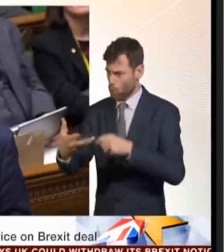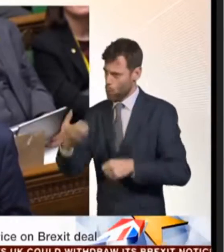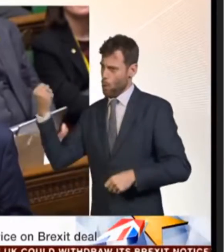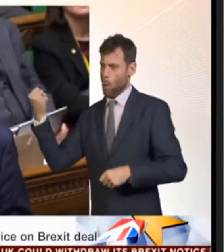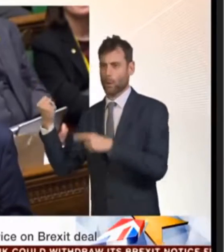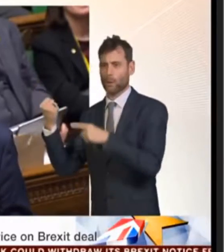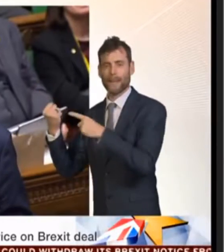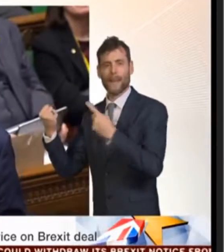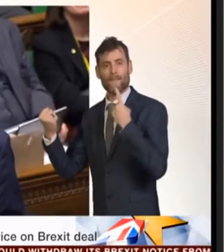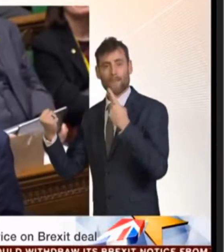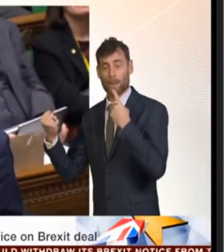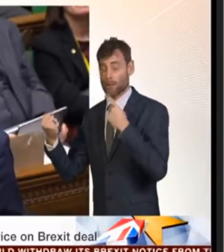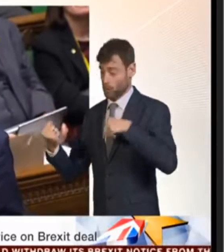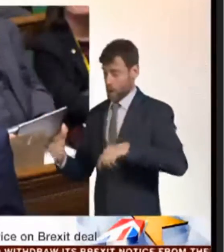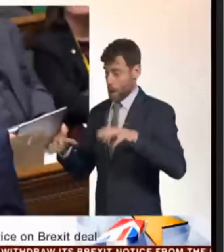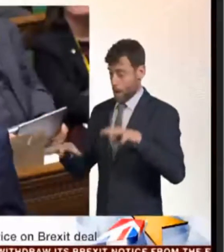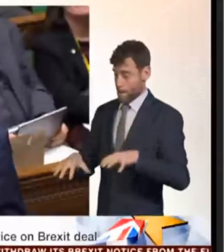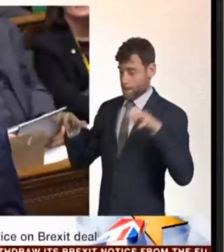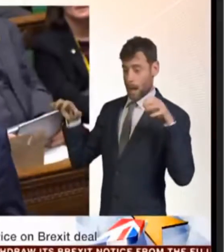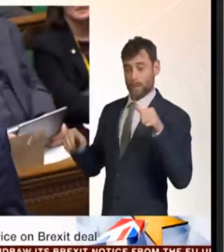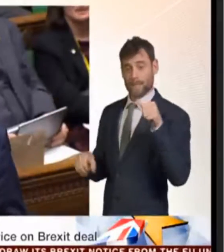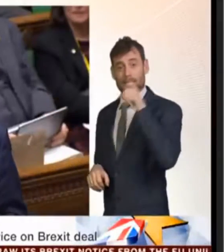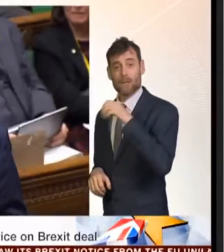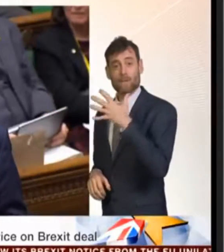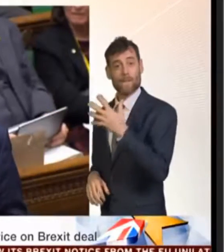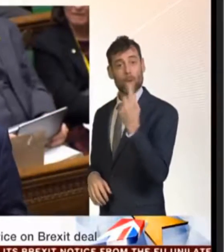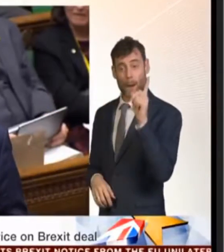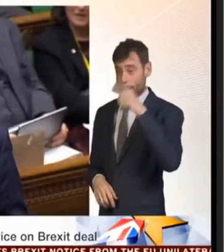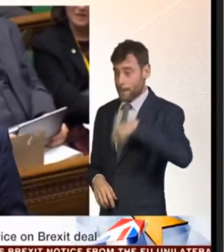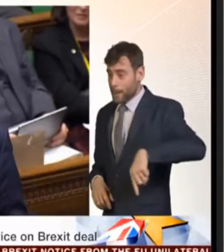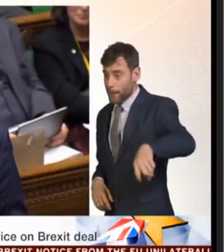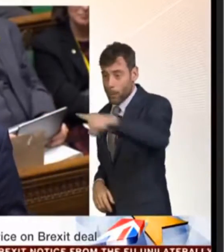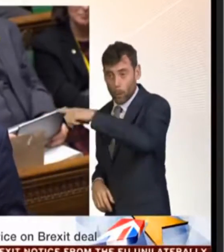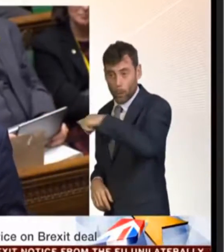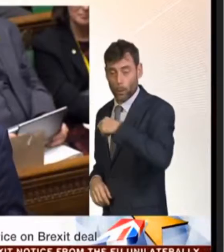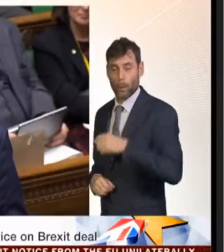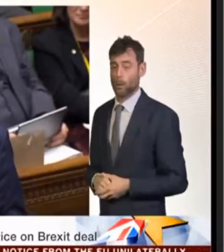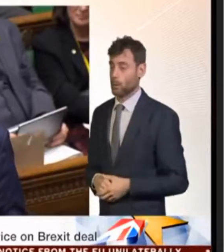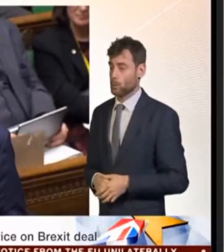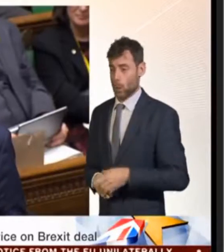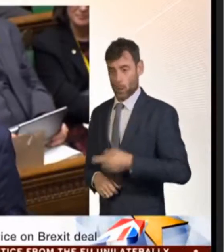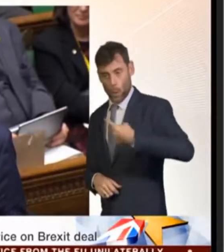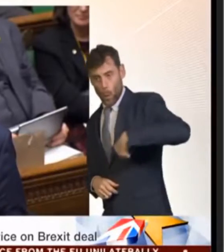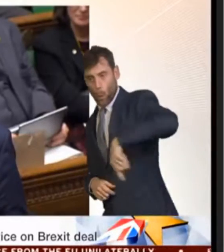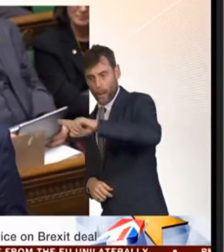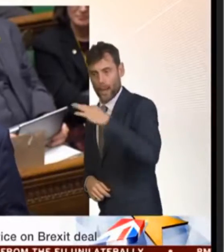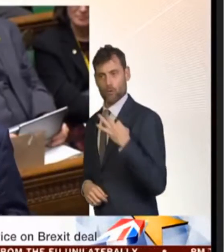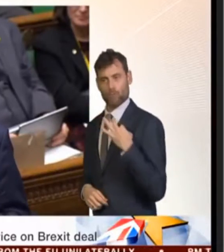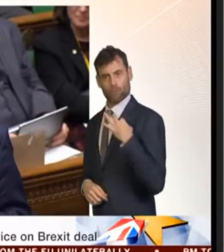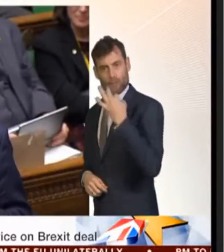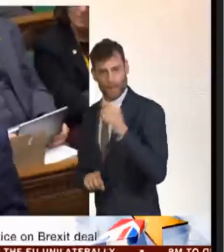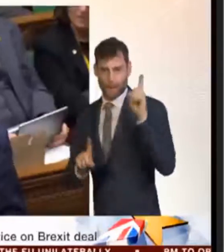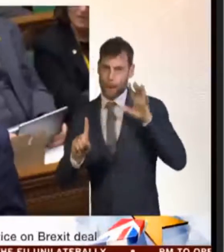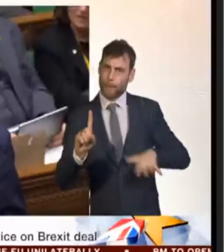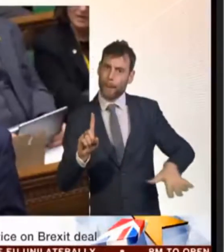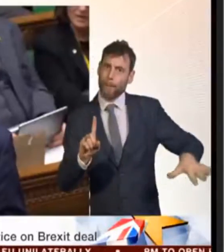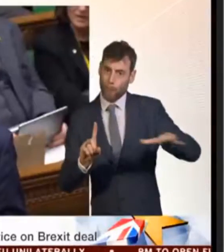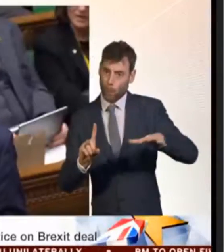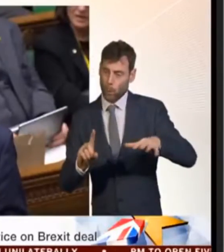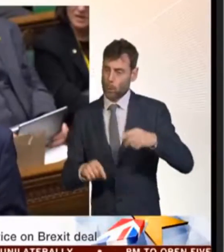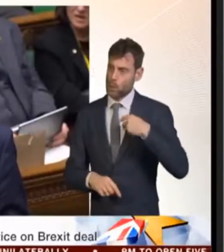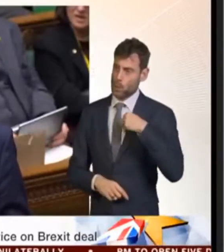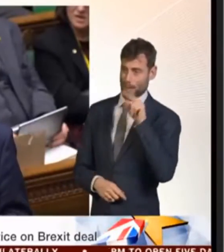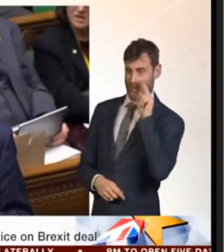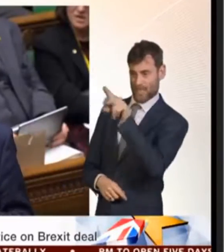650 people, each one of us entrusted to exercise sovereignty on behalf of those who sent us here. A contempt of